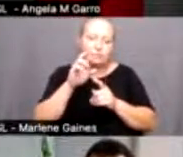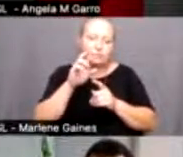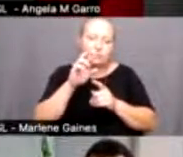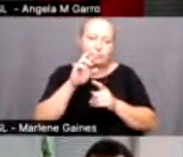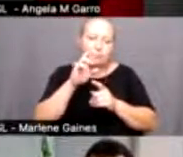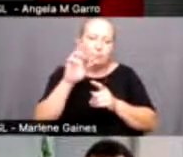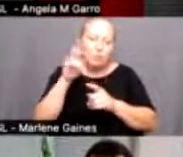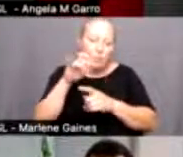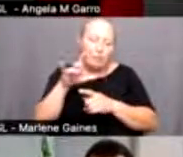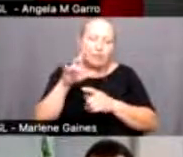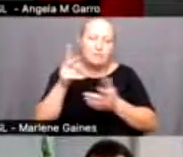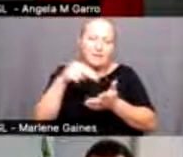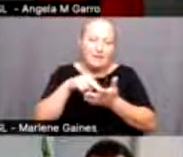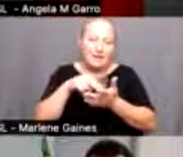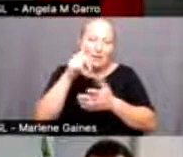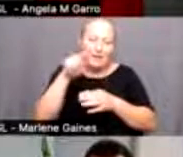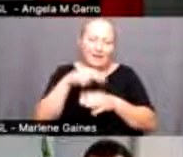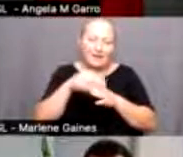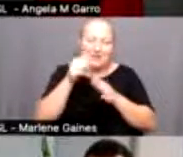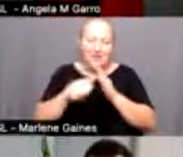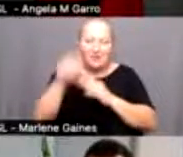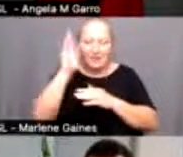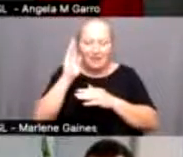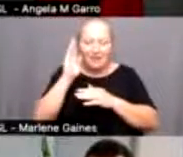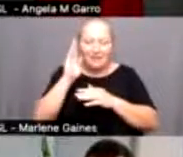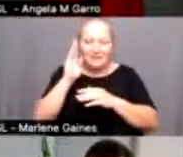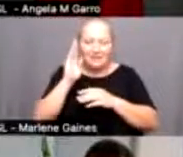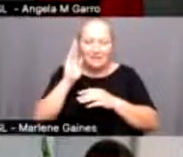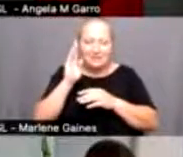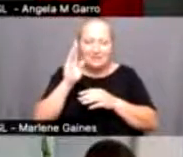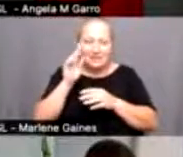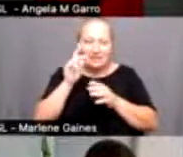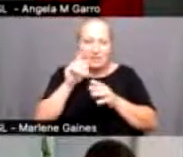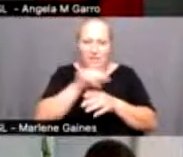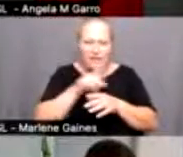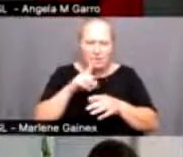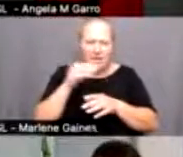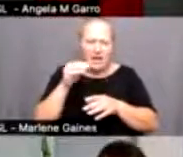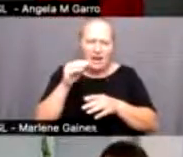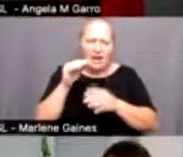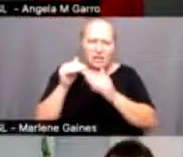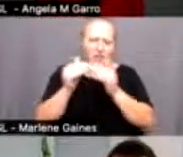stands, one nation, under God, with liberty and justice for all.